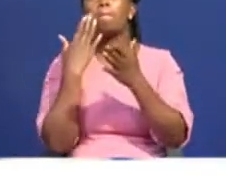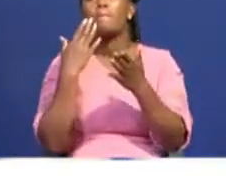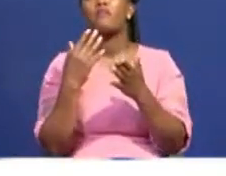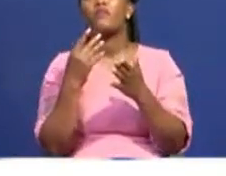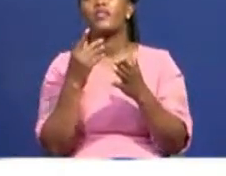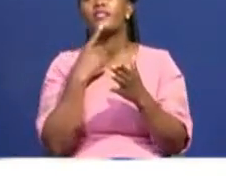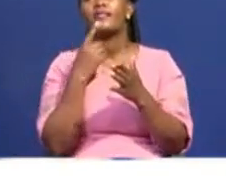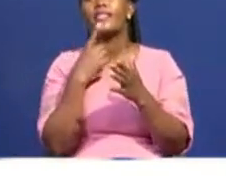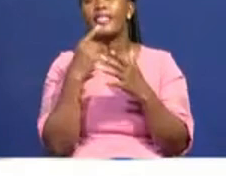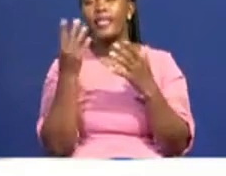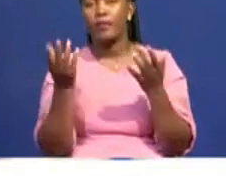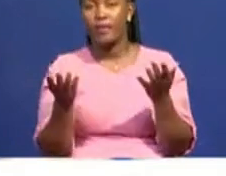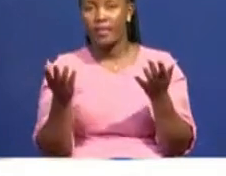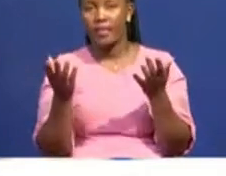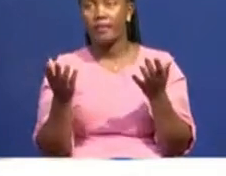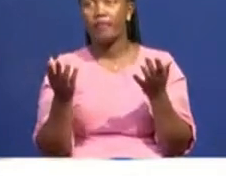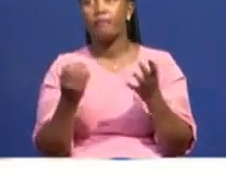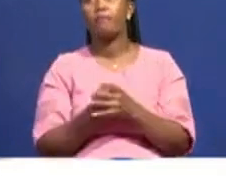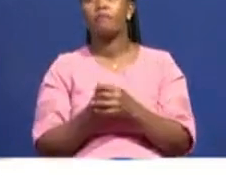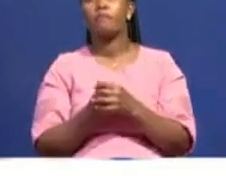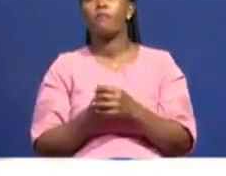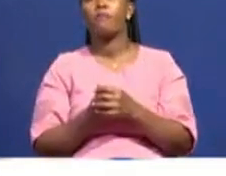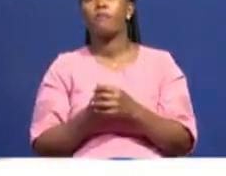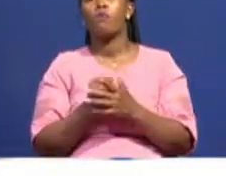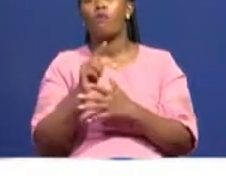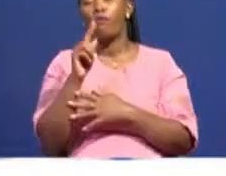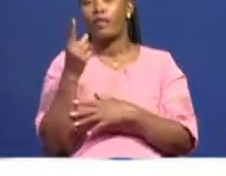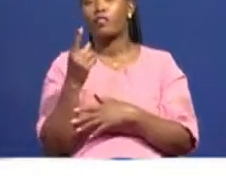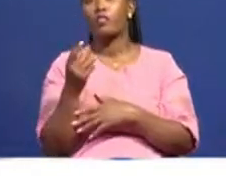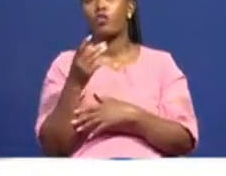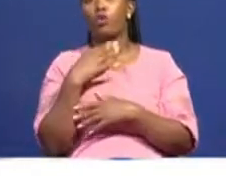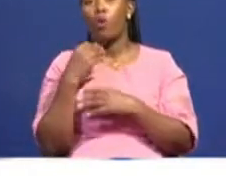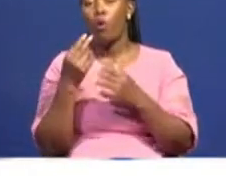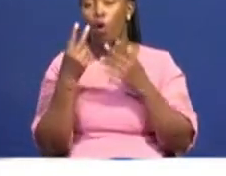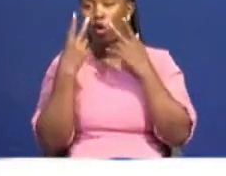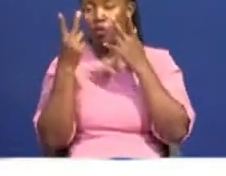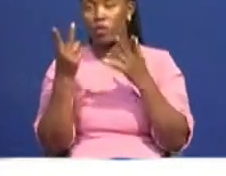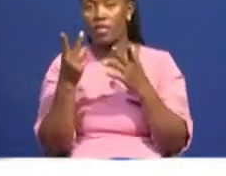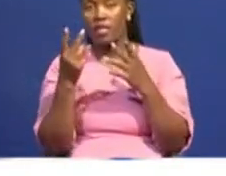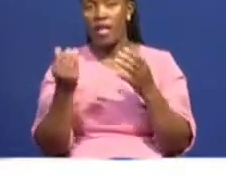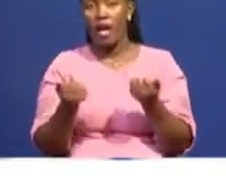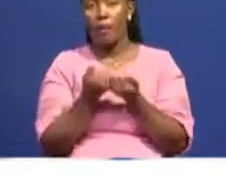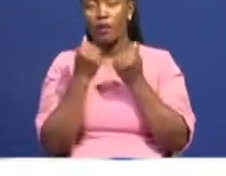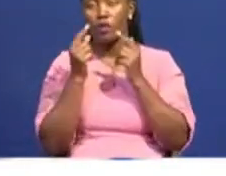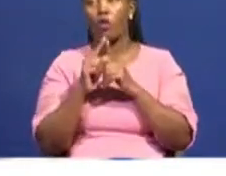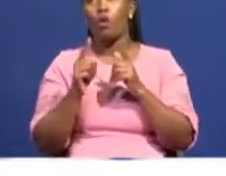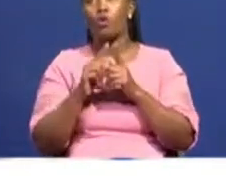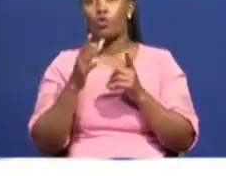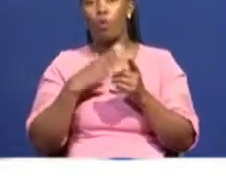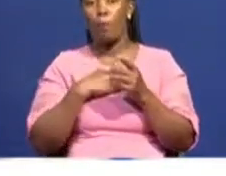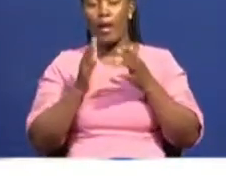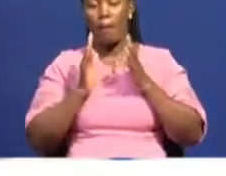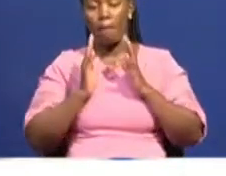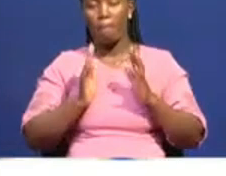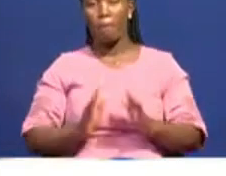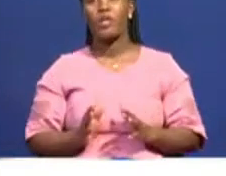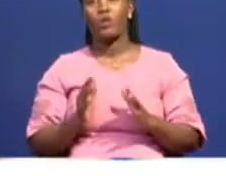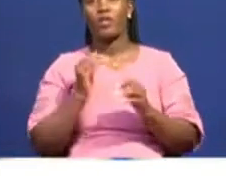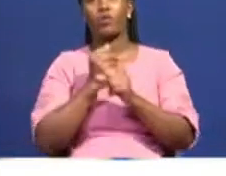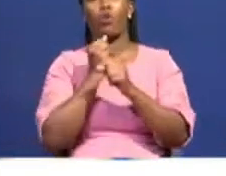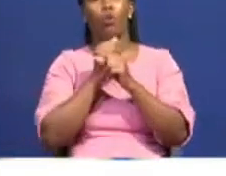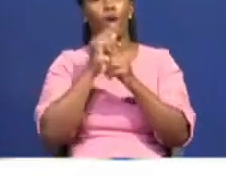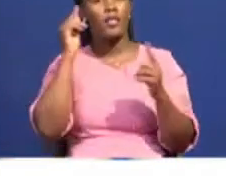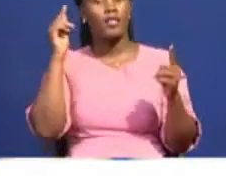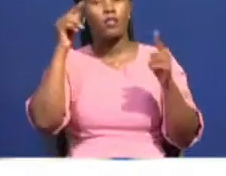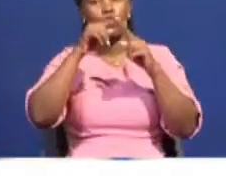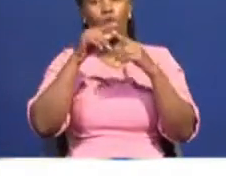brief, is one thing I'd like to see happening, and which is something we're active personally in my own personal capacity we're working towards, has